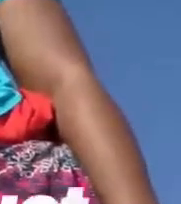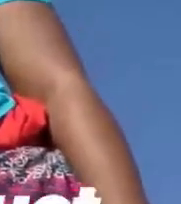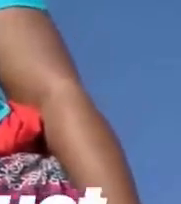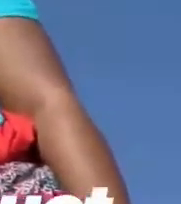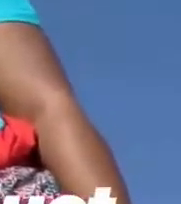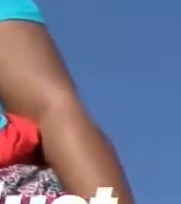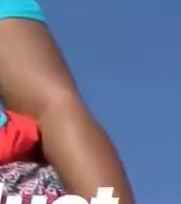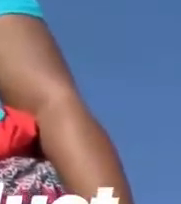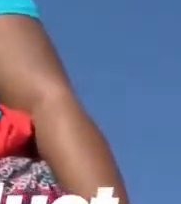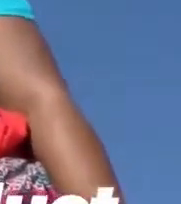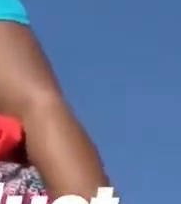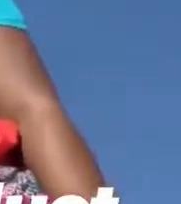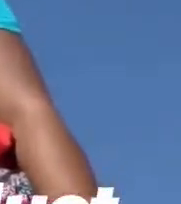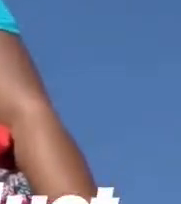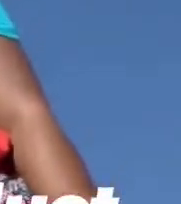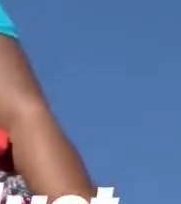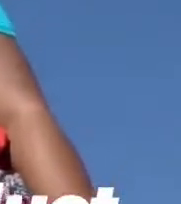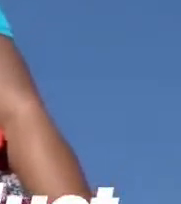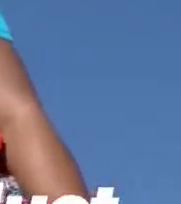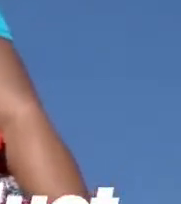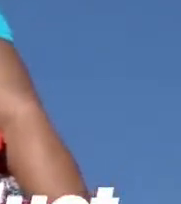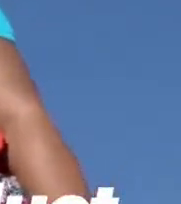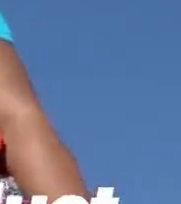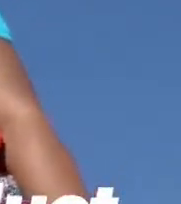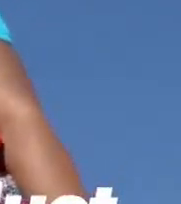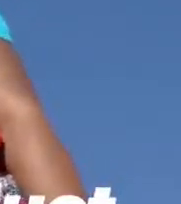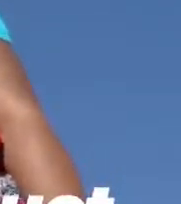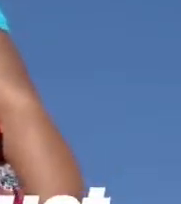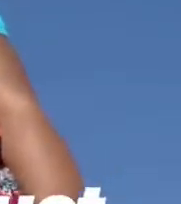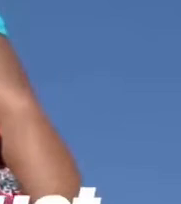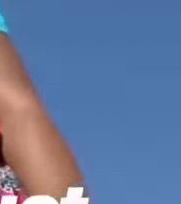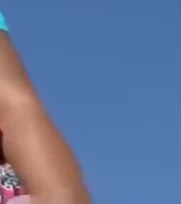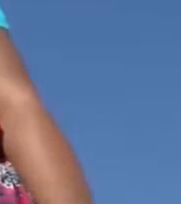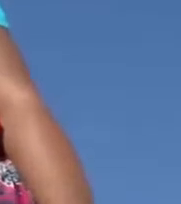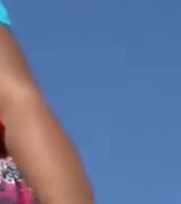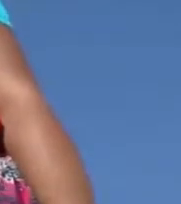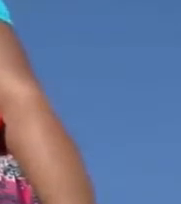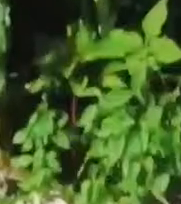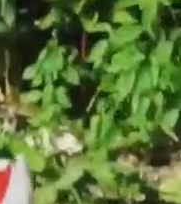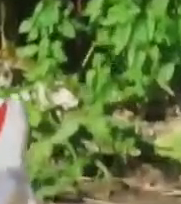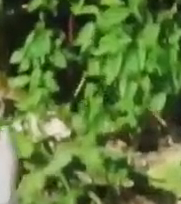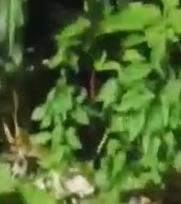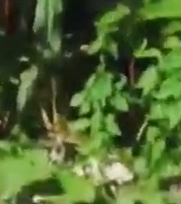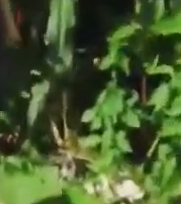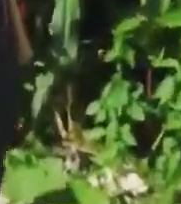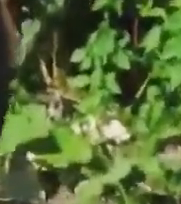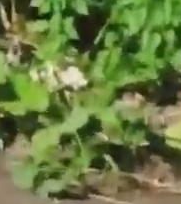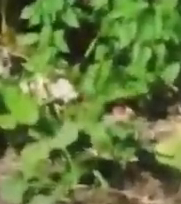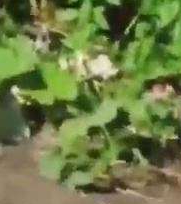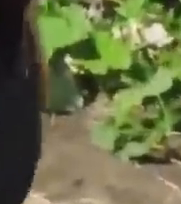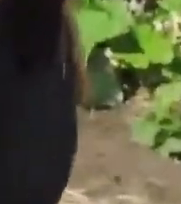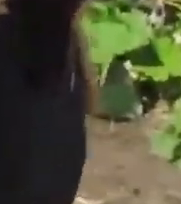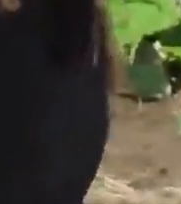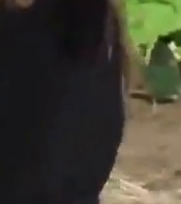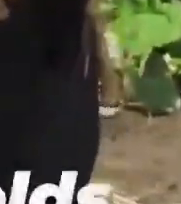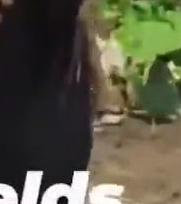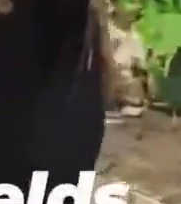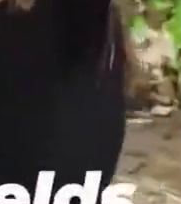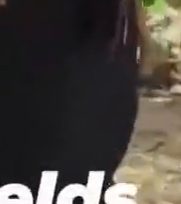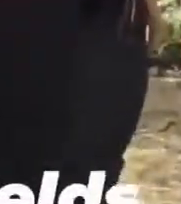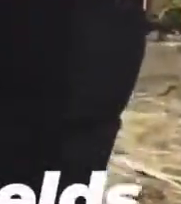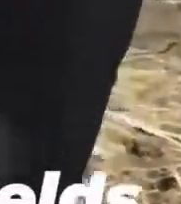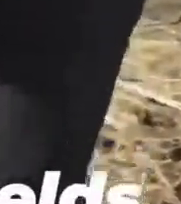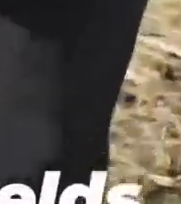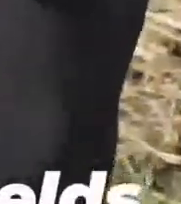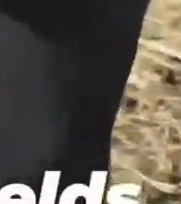Kynoplast as top-dressing fertilizer instead of urea that we used last year. Now look here. This year, it has